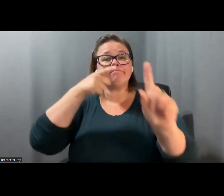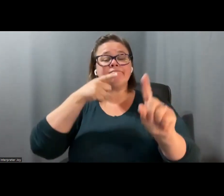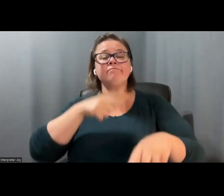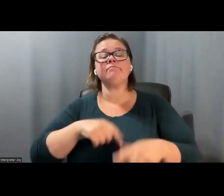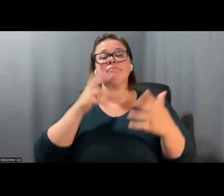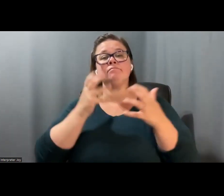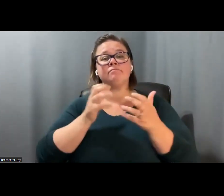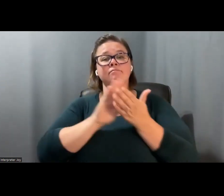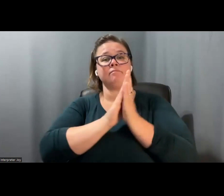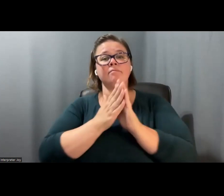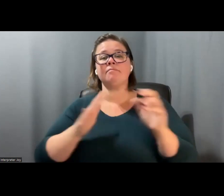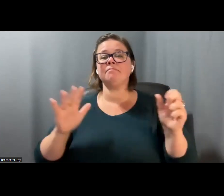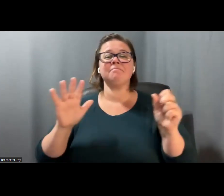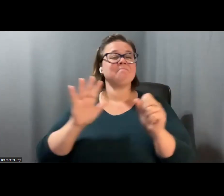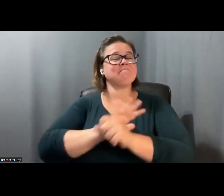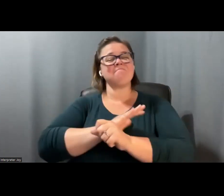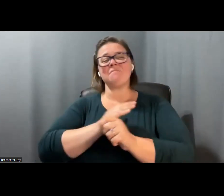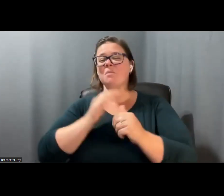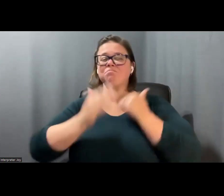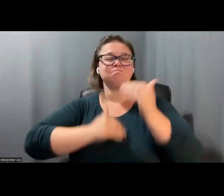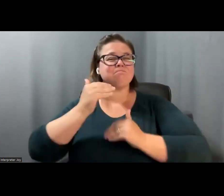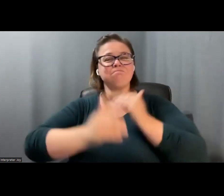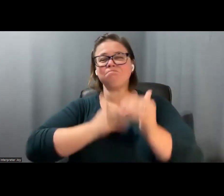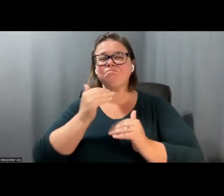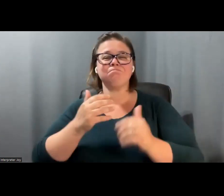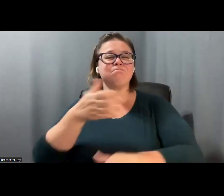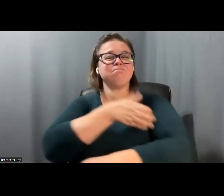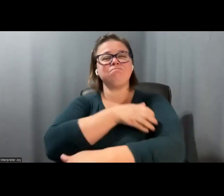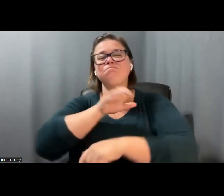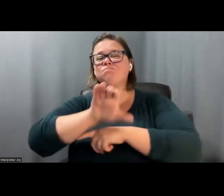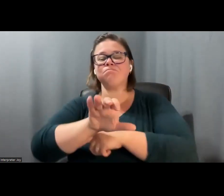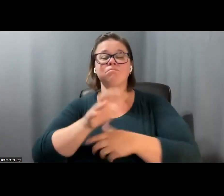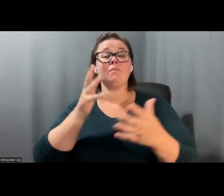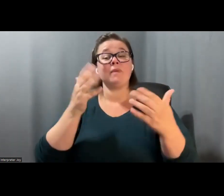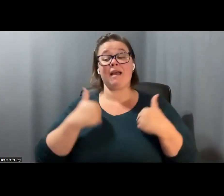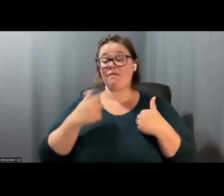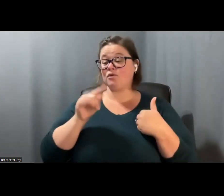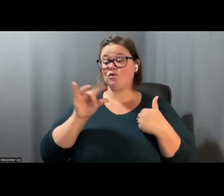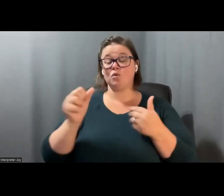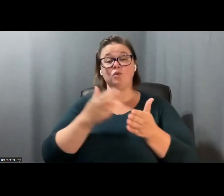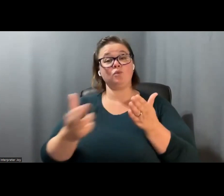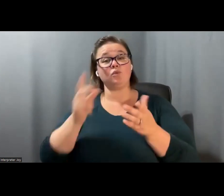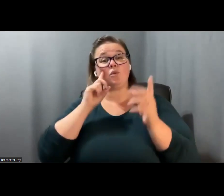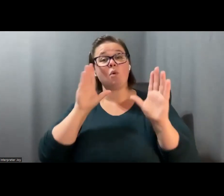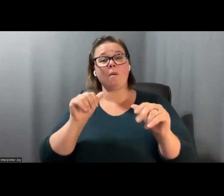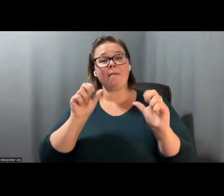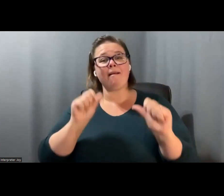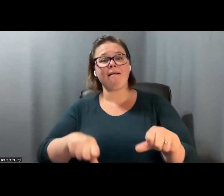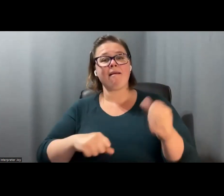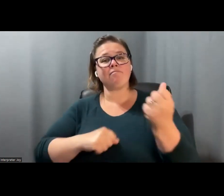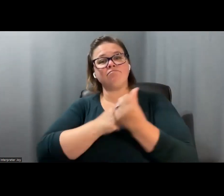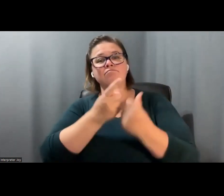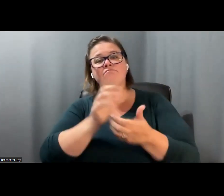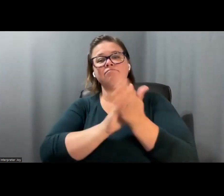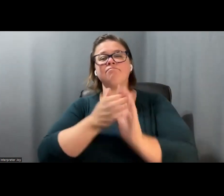completely unstoppable. And so these are tools and resources that we hope can support you in being that unstoppable human being.